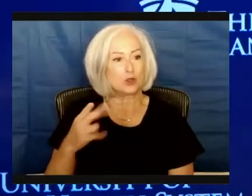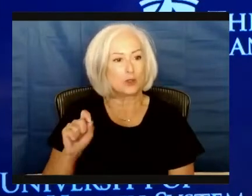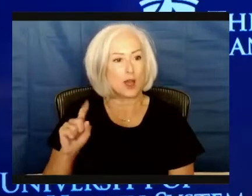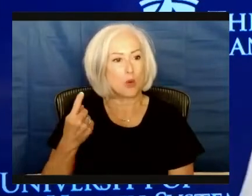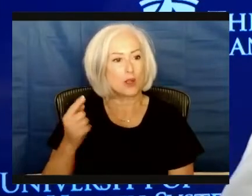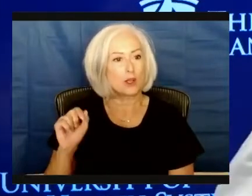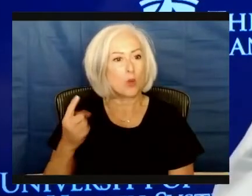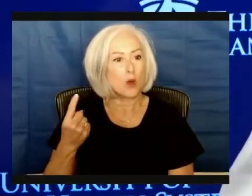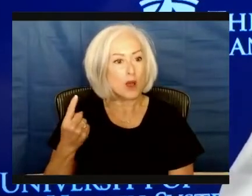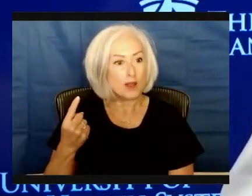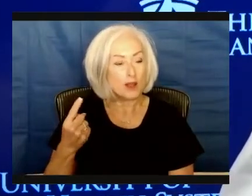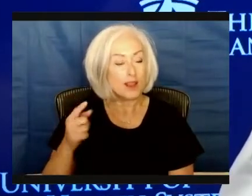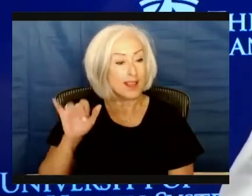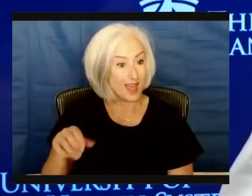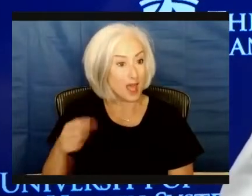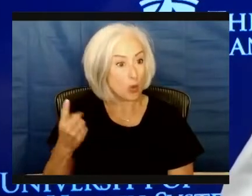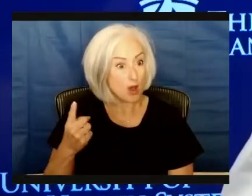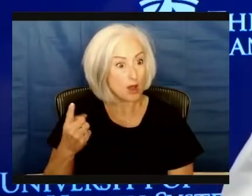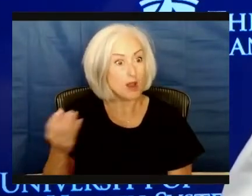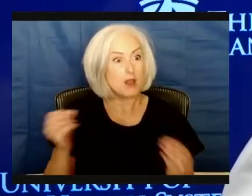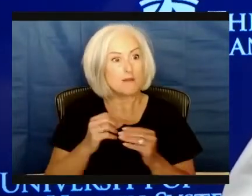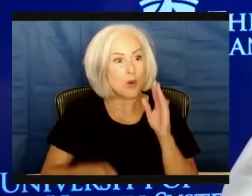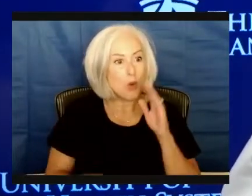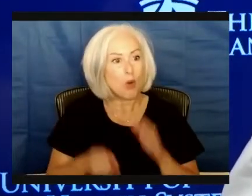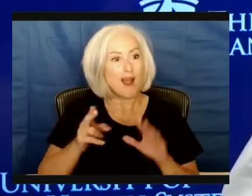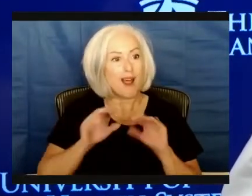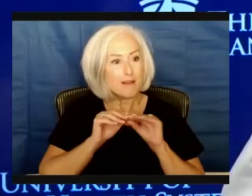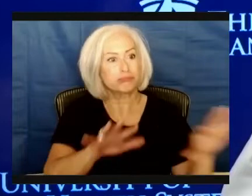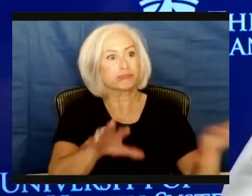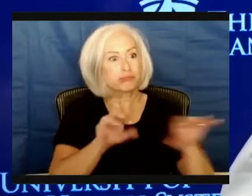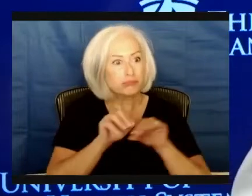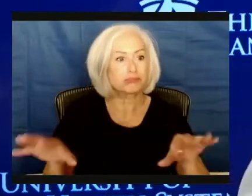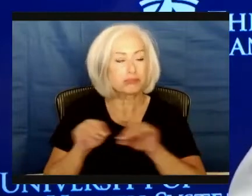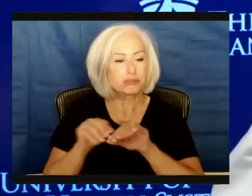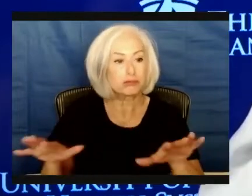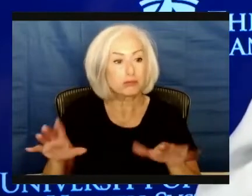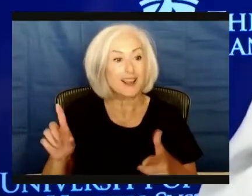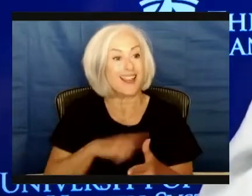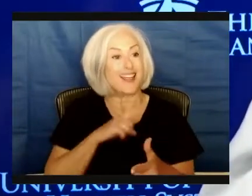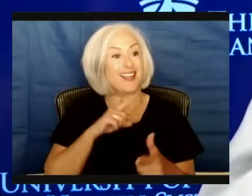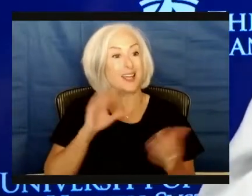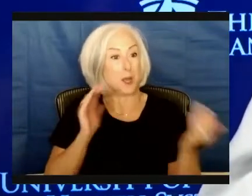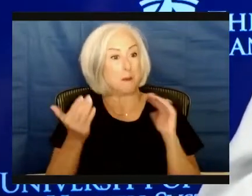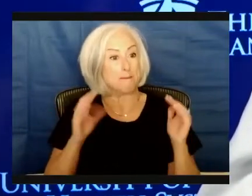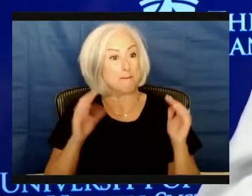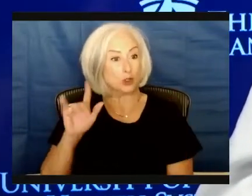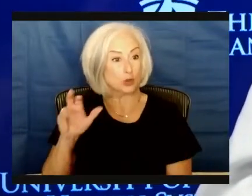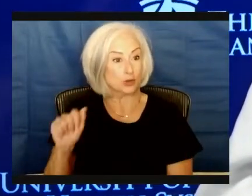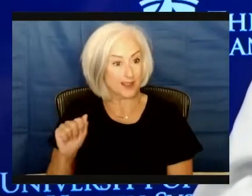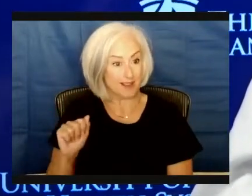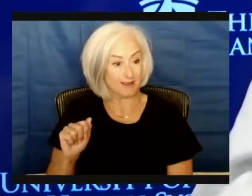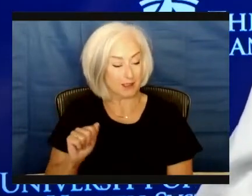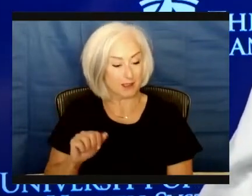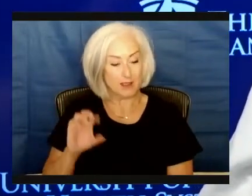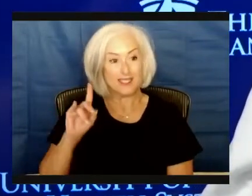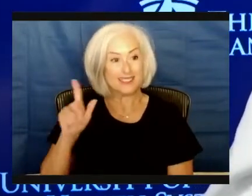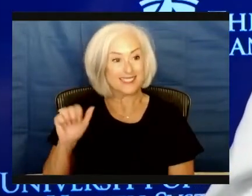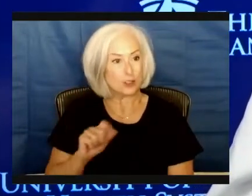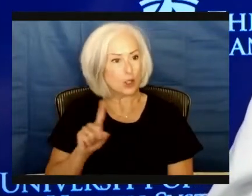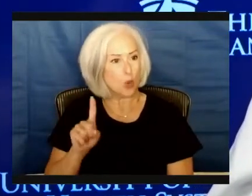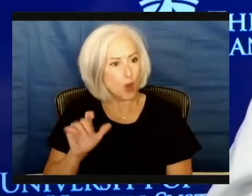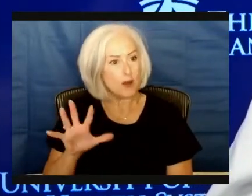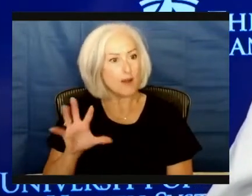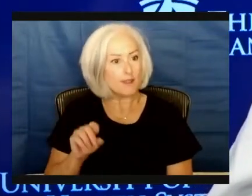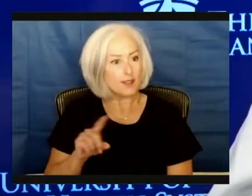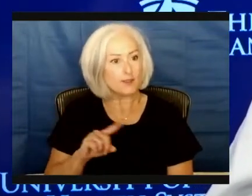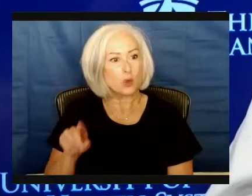one has actually got a higher rate of community transmission than the Delta virus did, and Delta we had like 150, 160 patients in the hospital, and now we